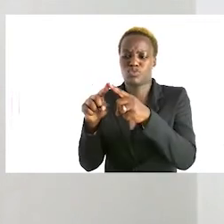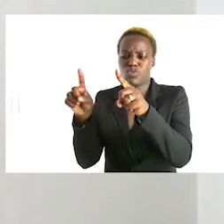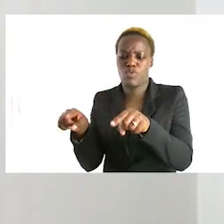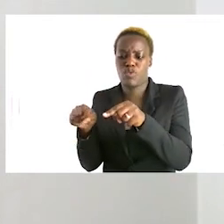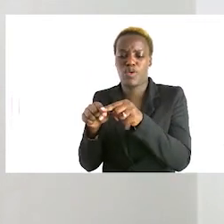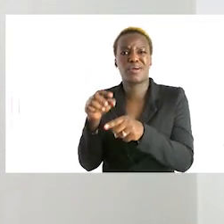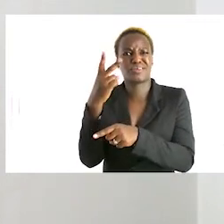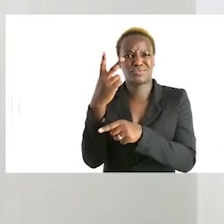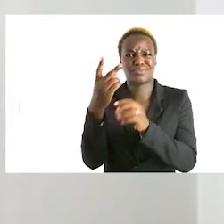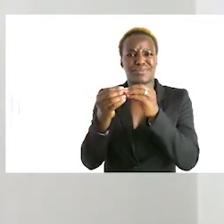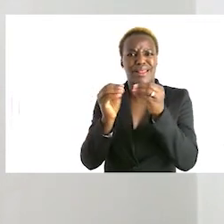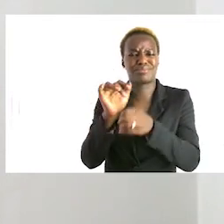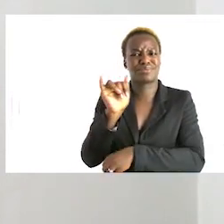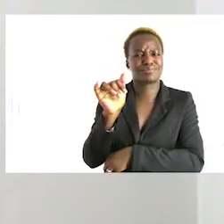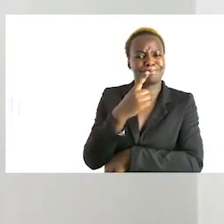2 numbers do we find here?